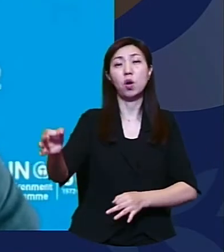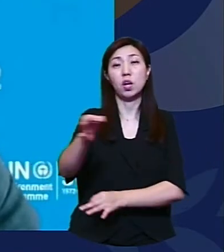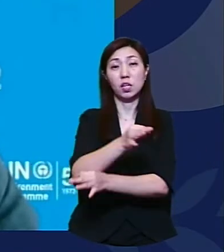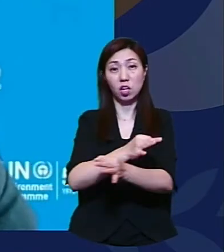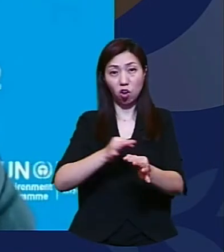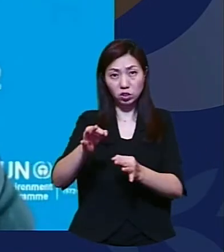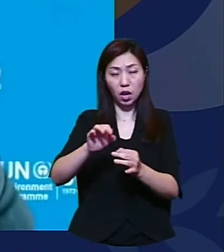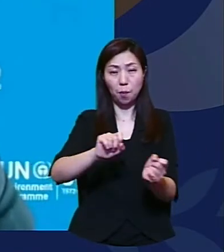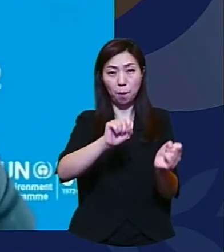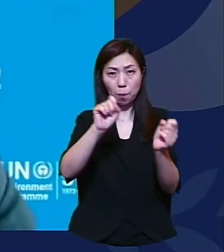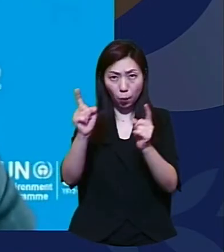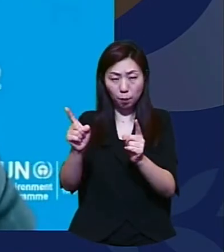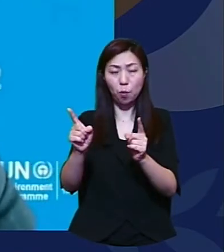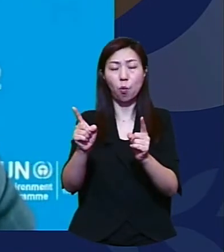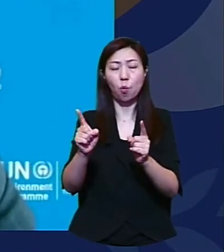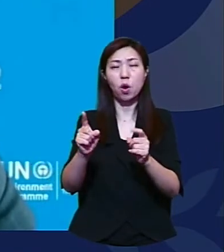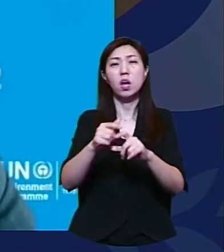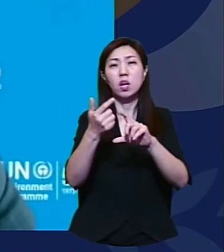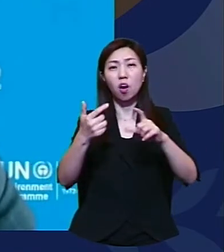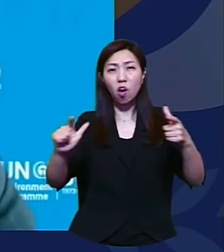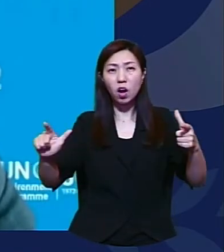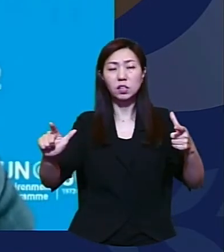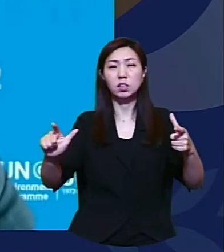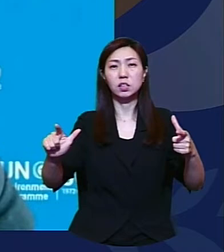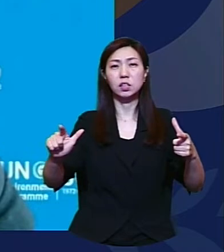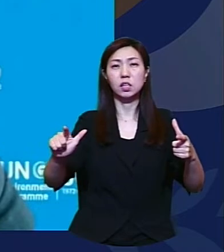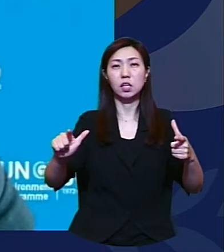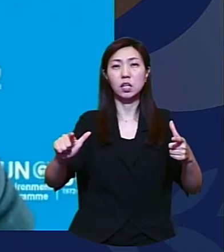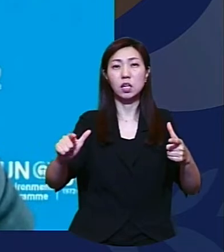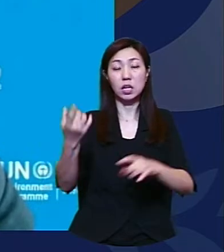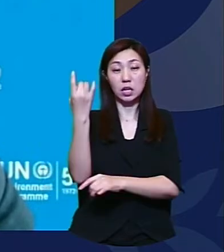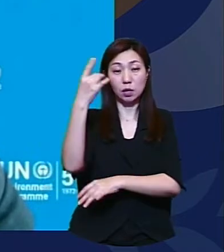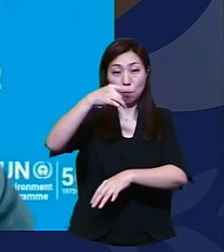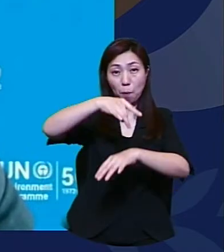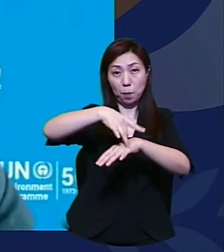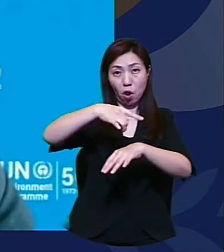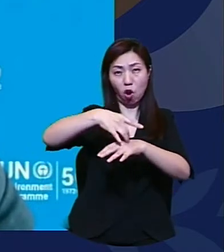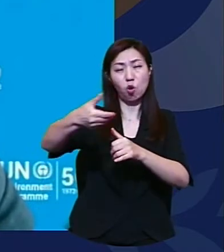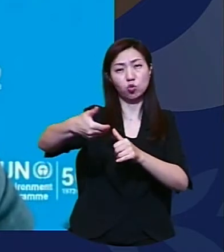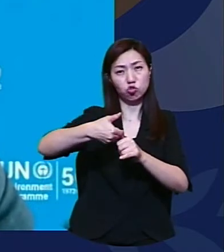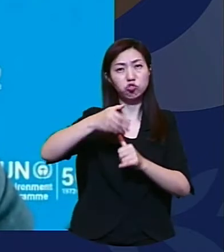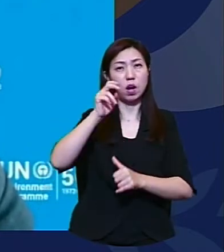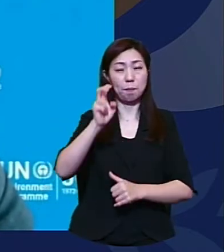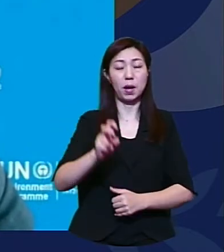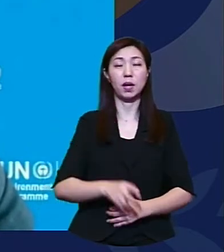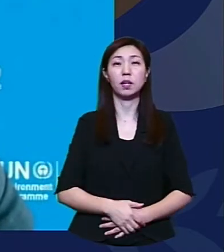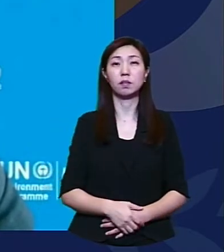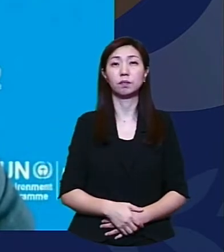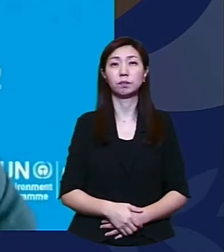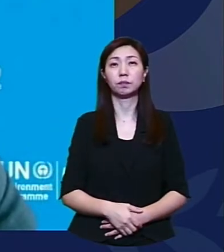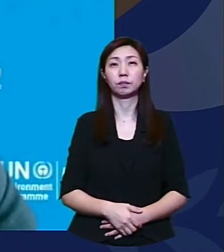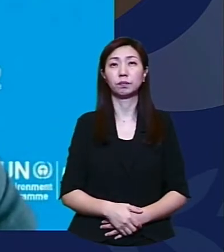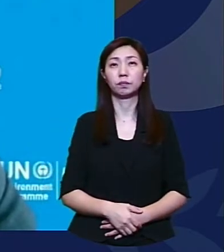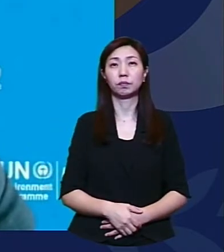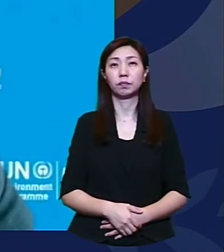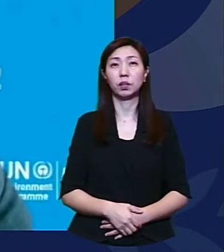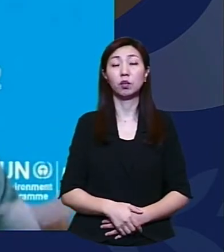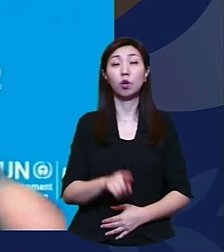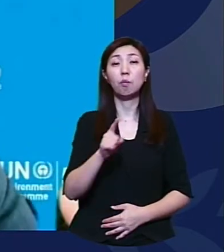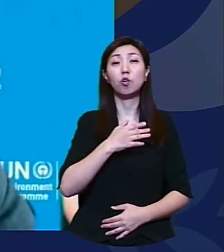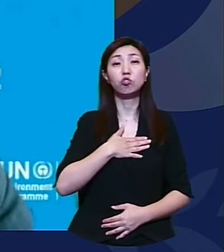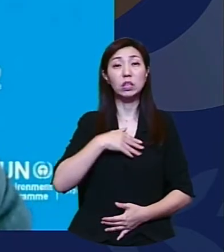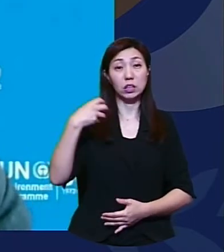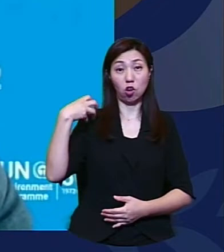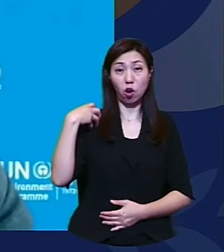recovery. I think too, it is important to connect the dots. If you take a simple